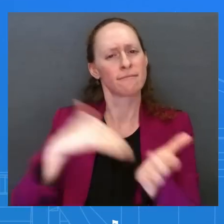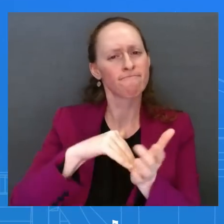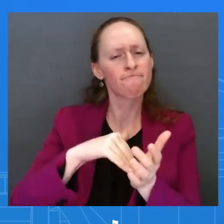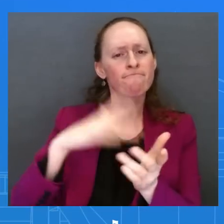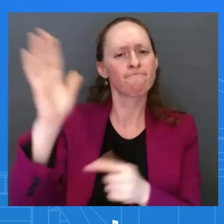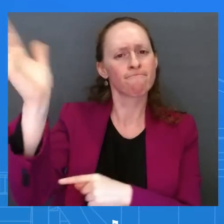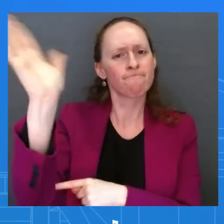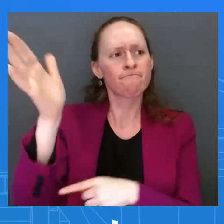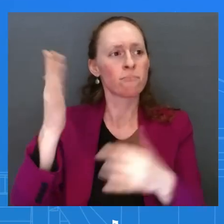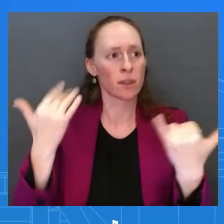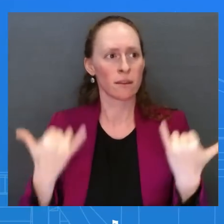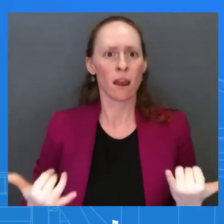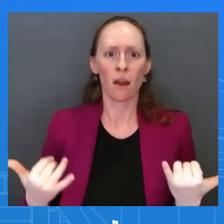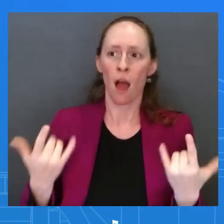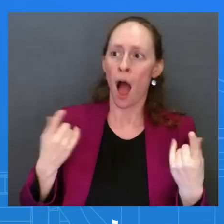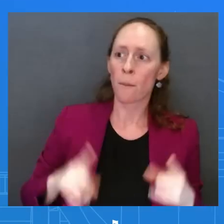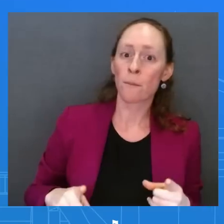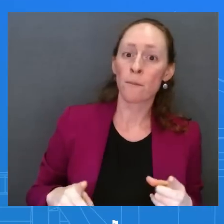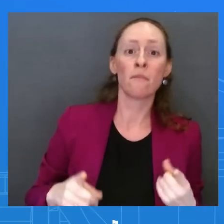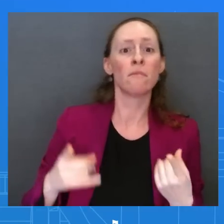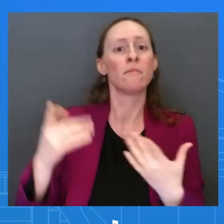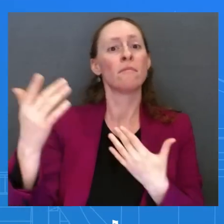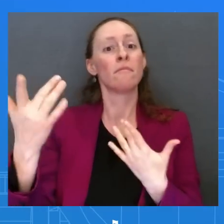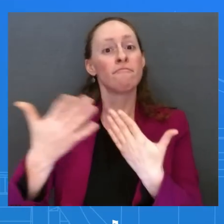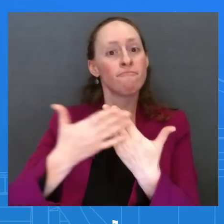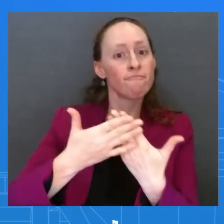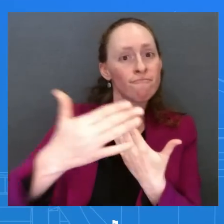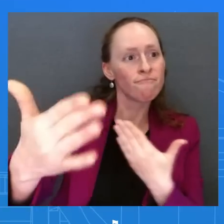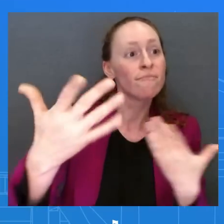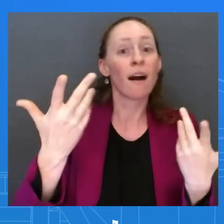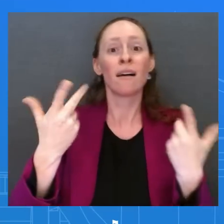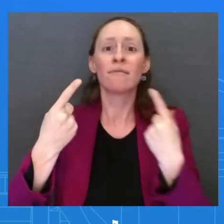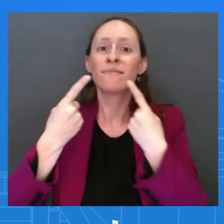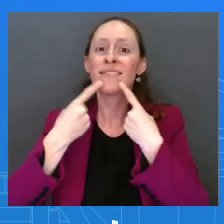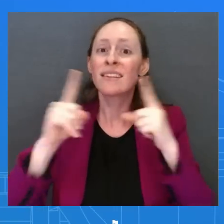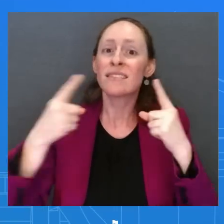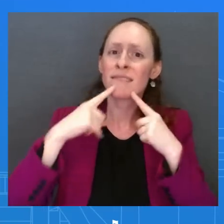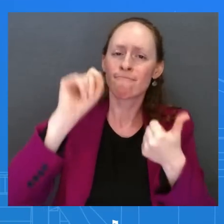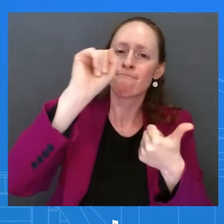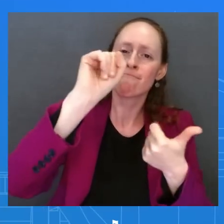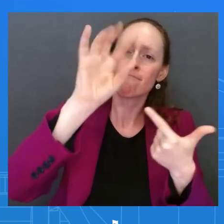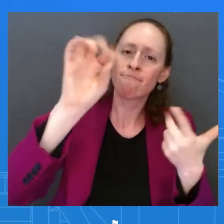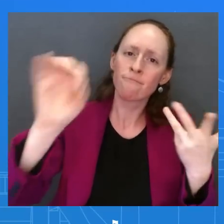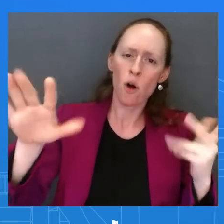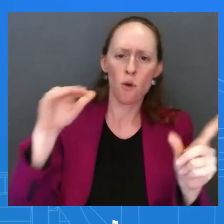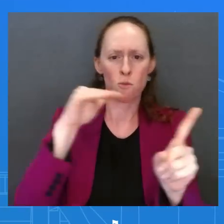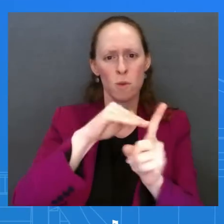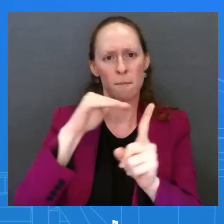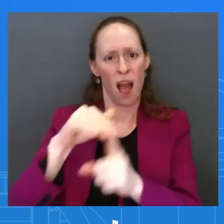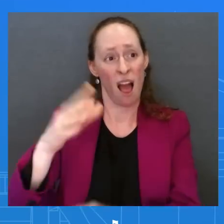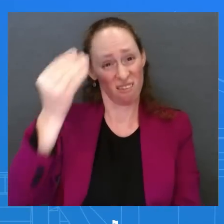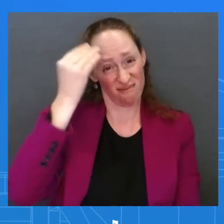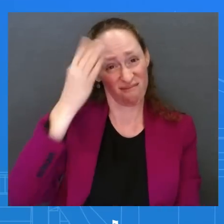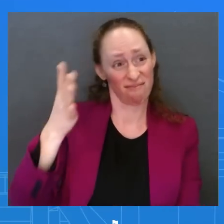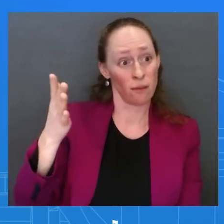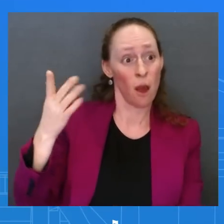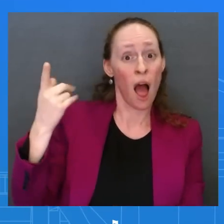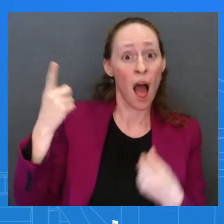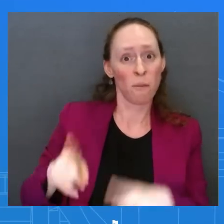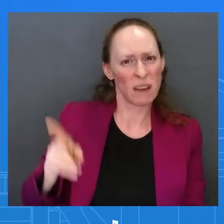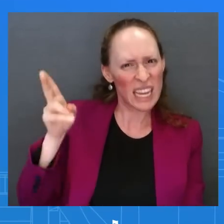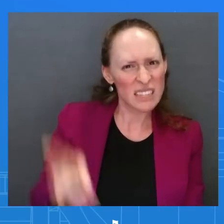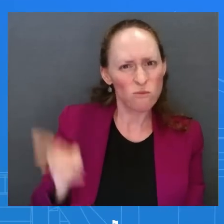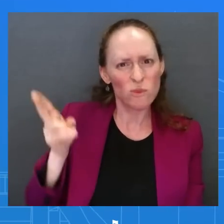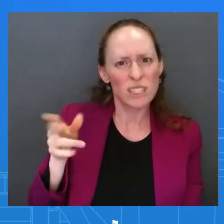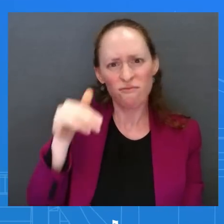it that we have been able to do in a historic fashion to deal with where what the American people is currently dealing with. But look, 13